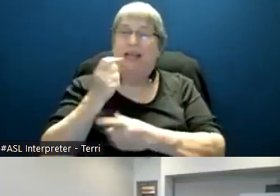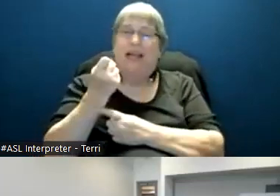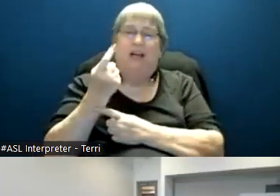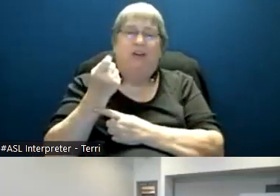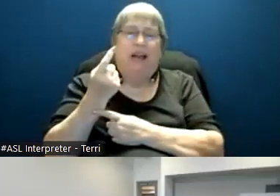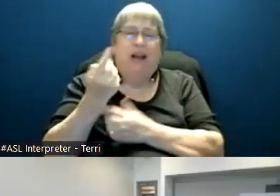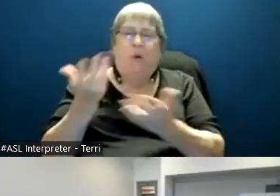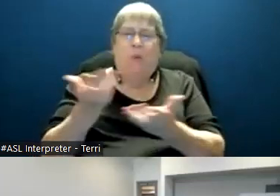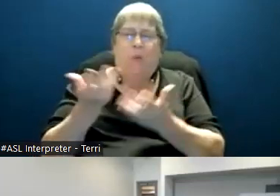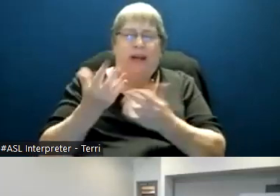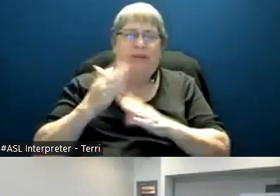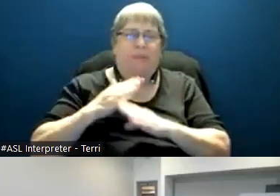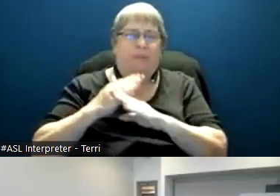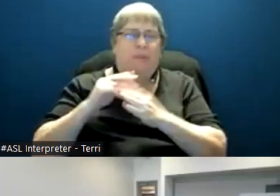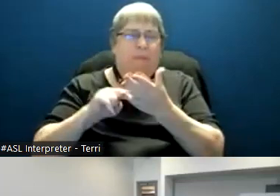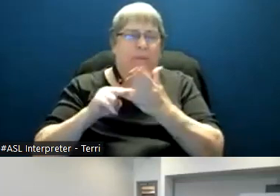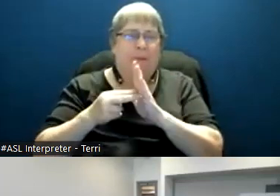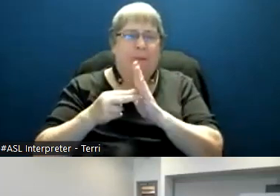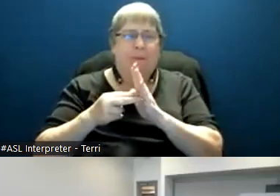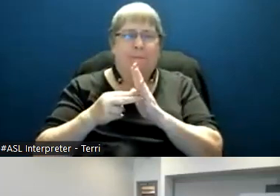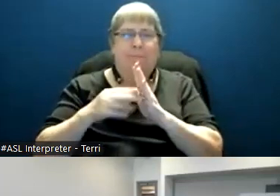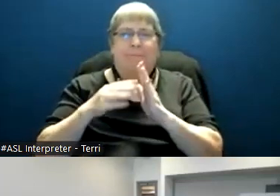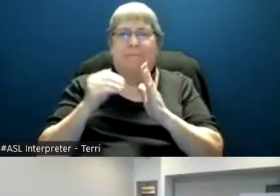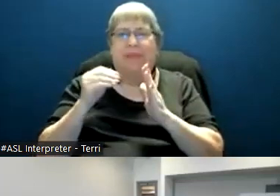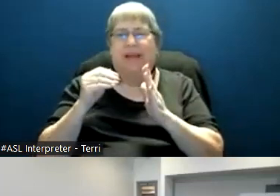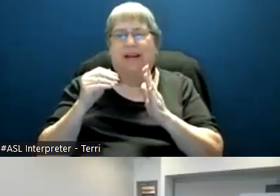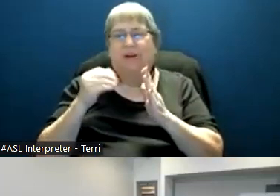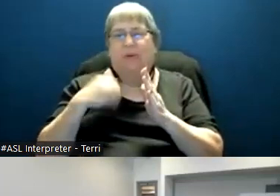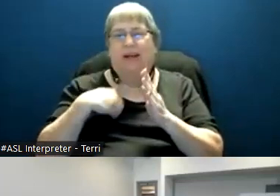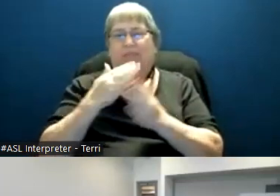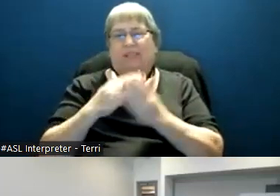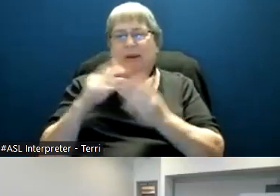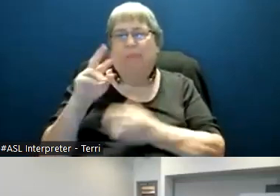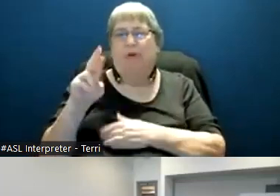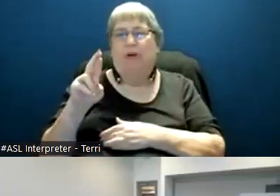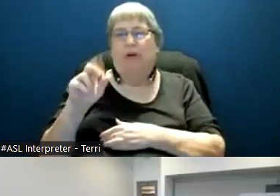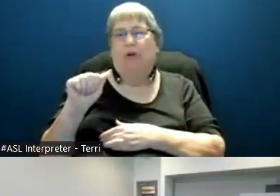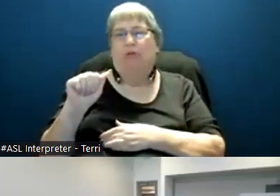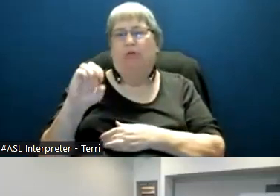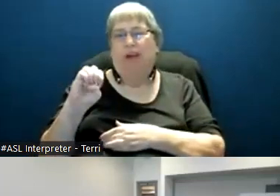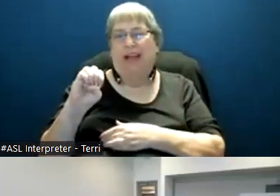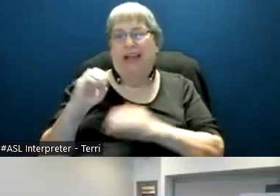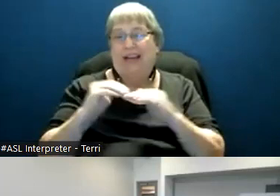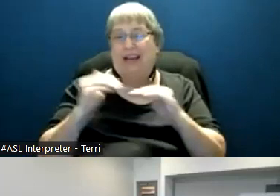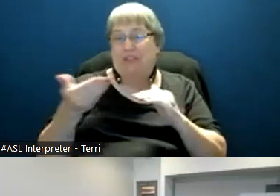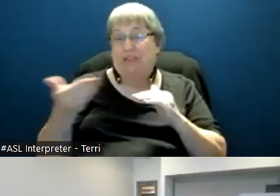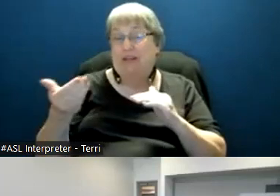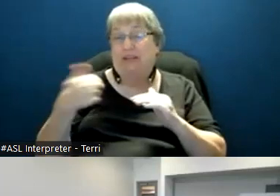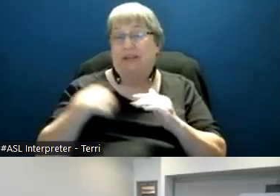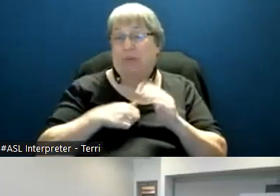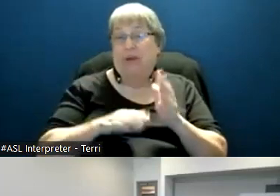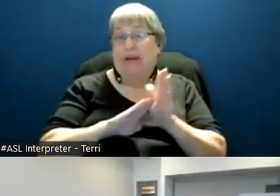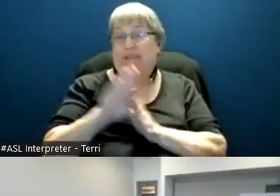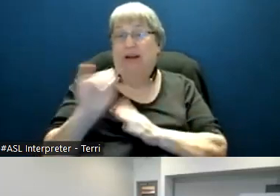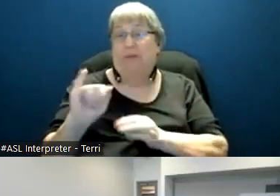is prevention, and then in the long run, I think there's some Ray level stuff that we came up with too, actually. So